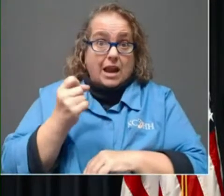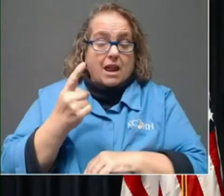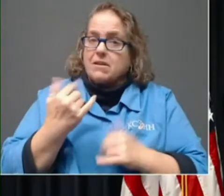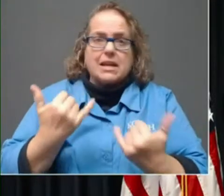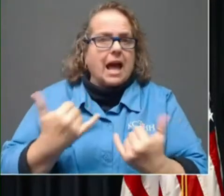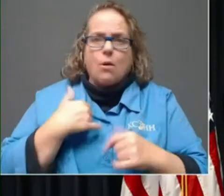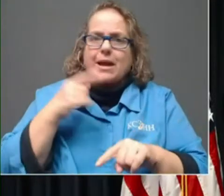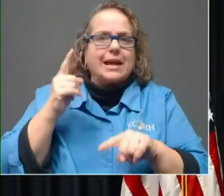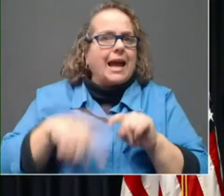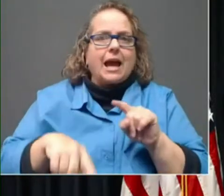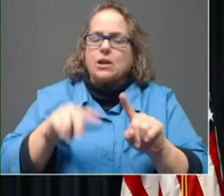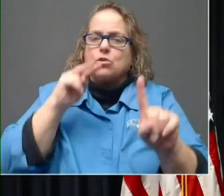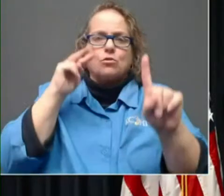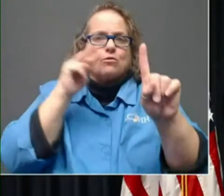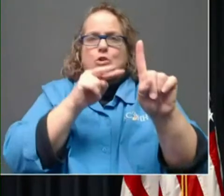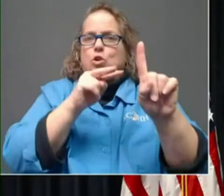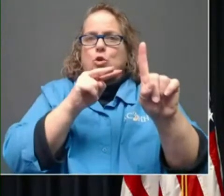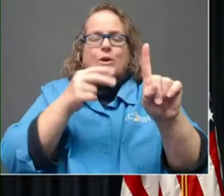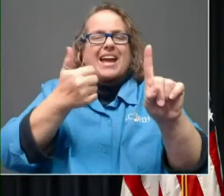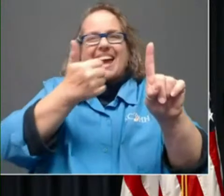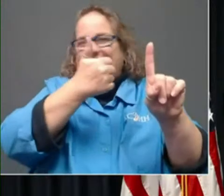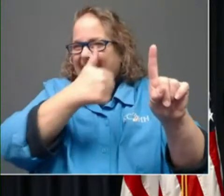view